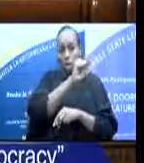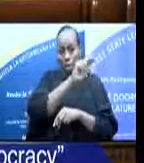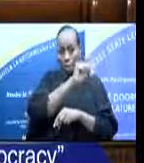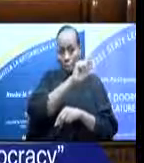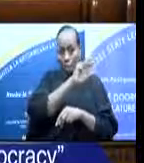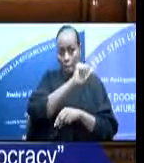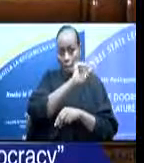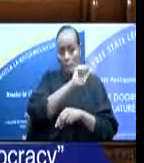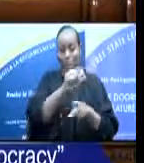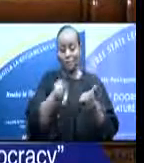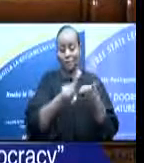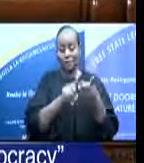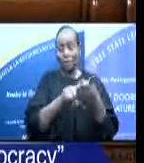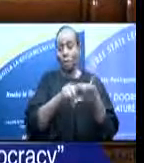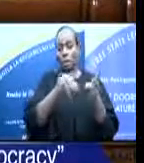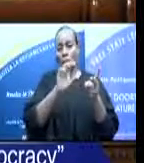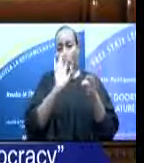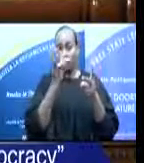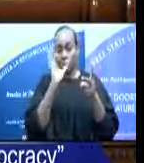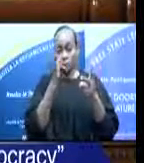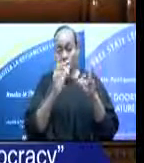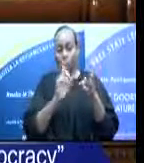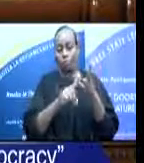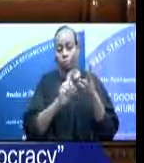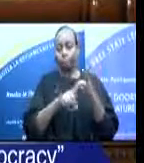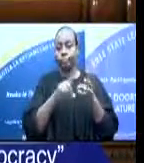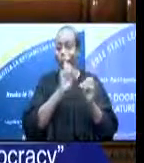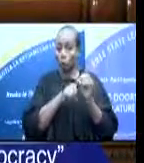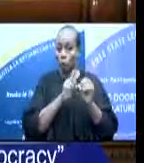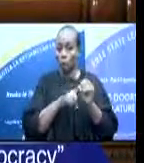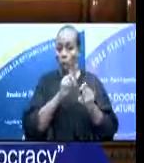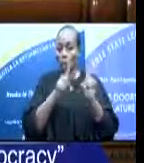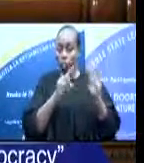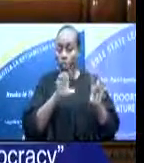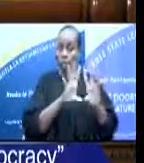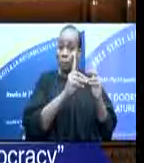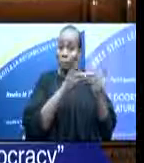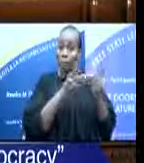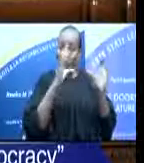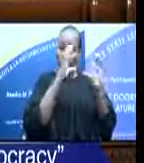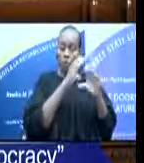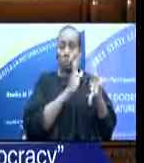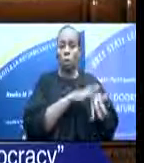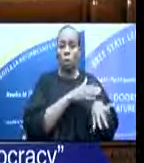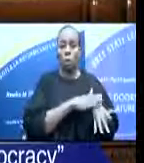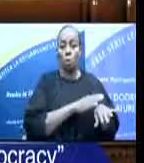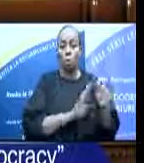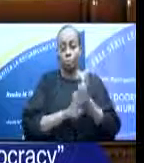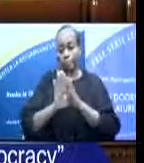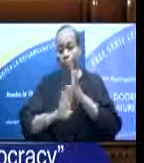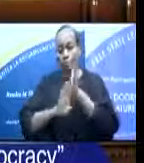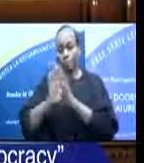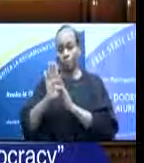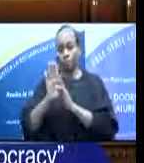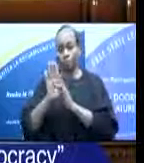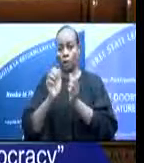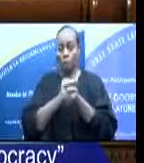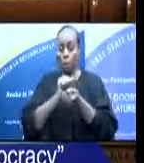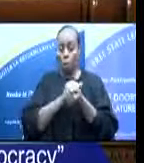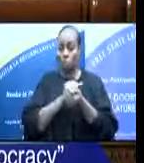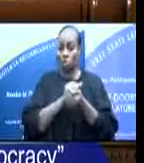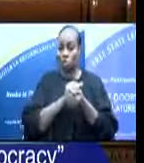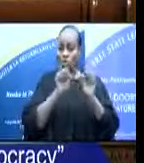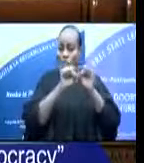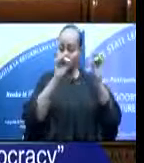in Velcom, Lejeleputso. The department is further focusing on upgrading the laundry and